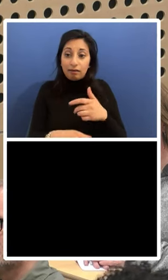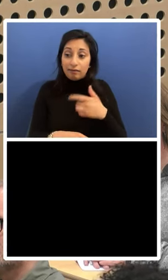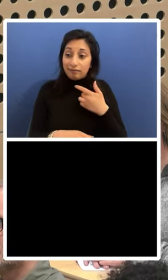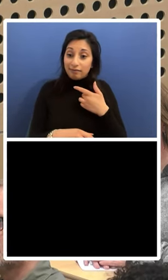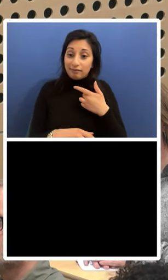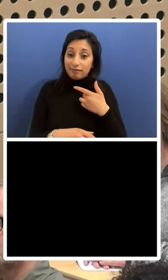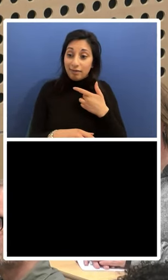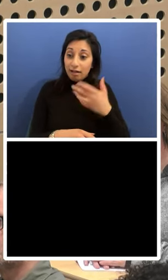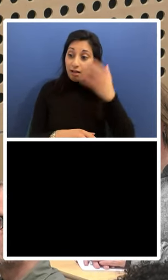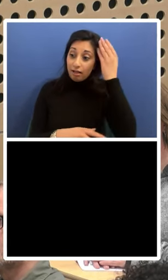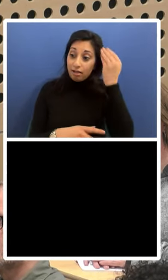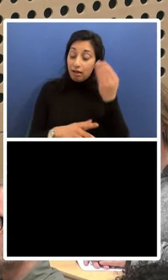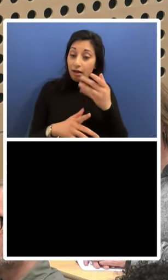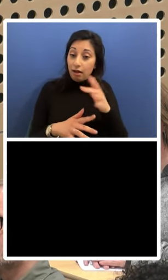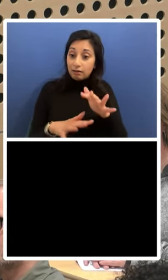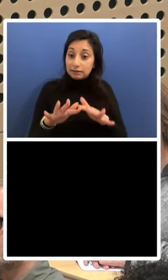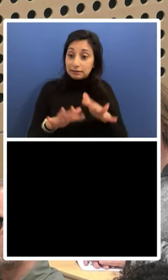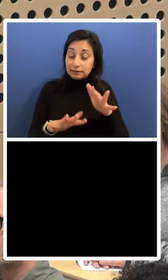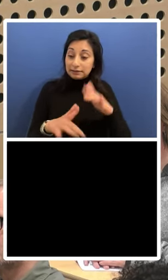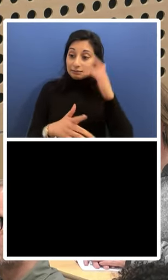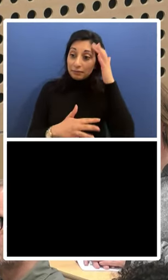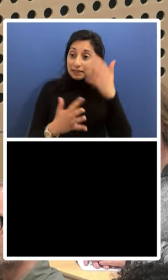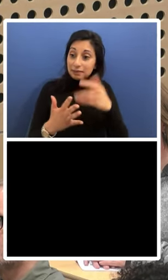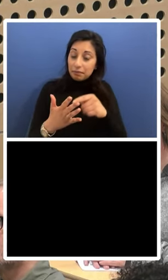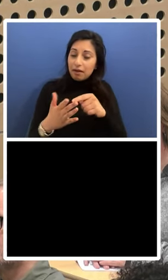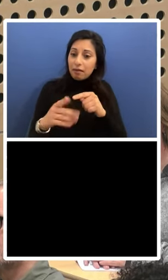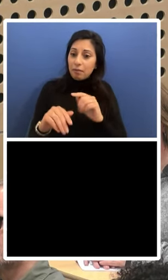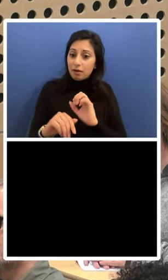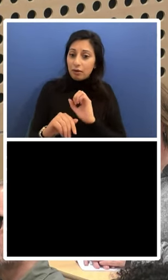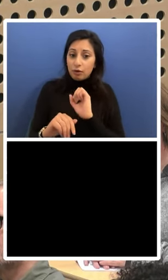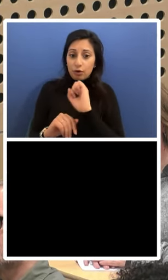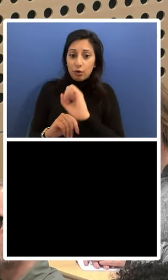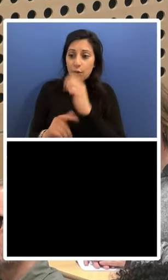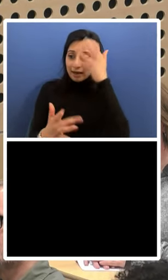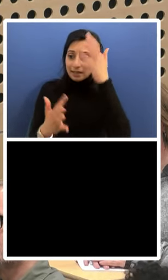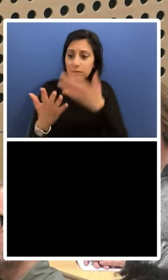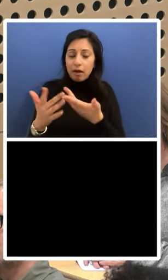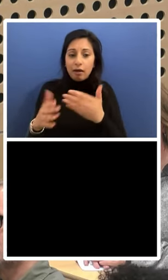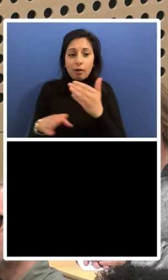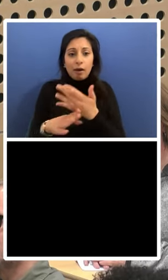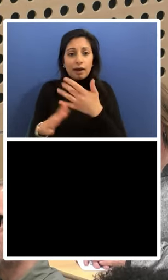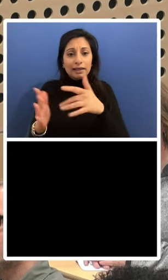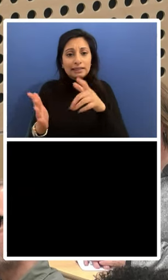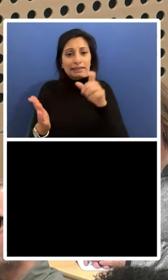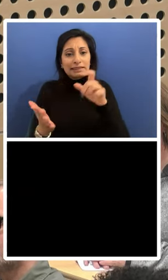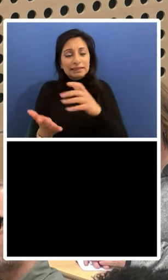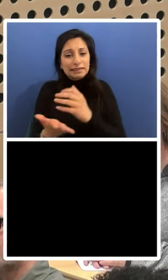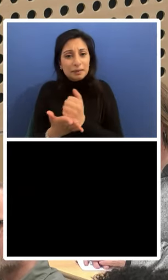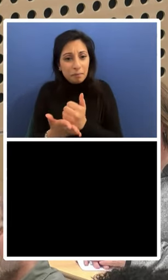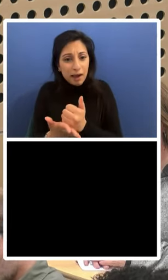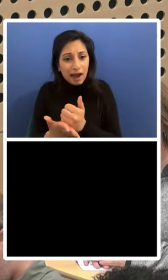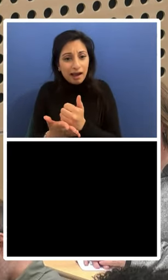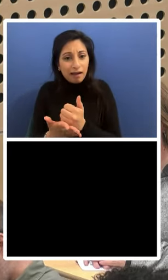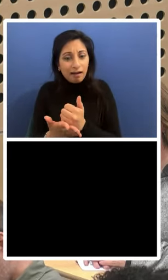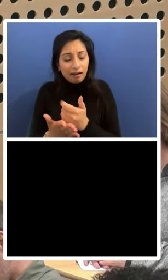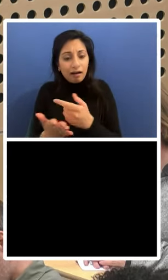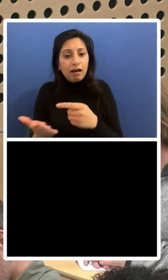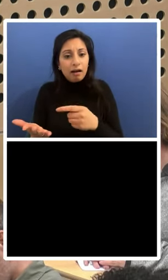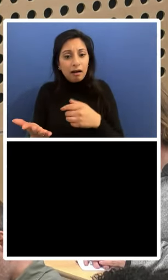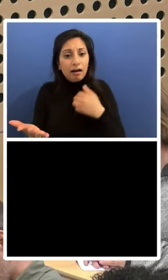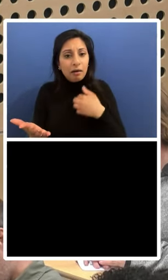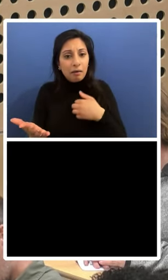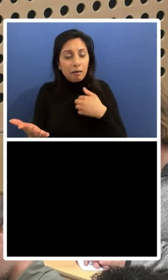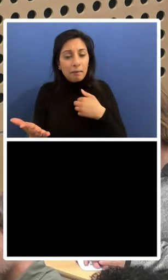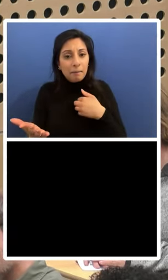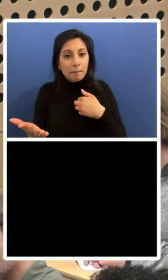beast in Citibank by being the victim of that at the other end. Okay, I think you messaged me a few times on Twitter, maybe. I